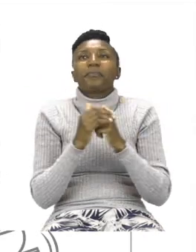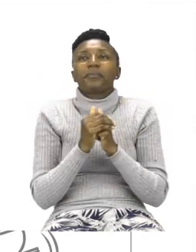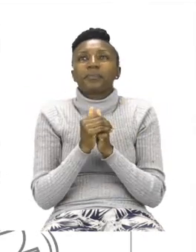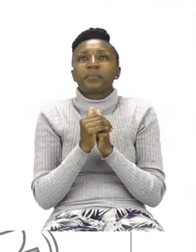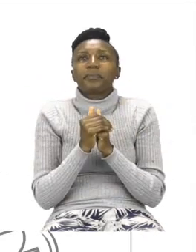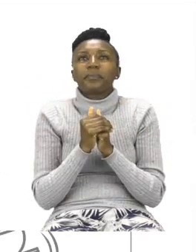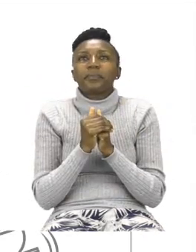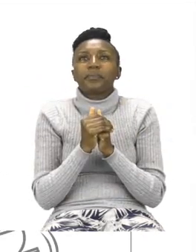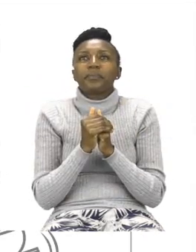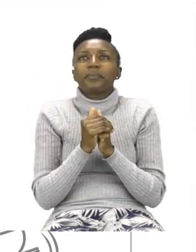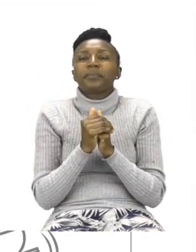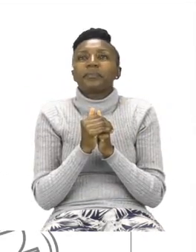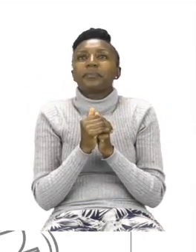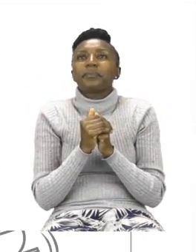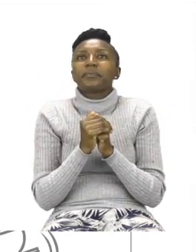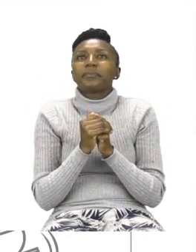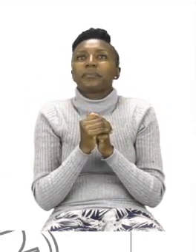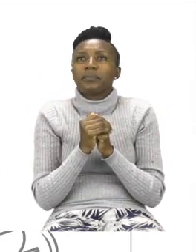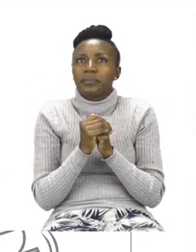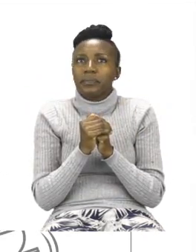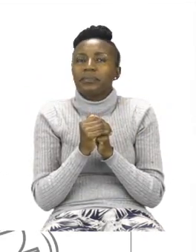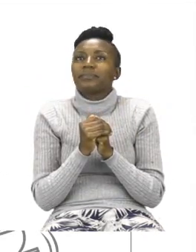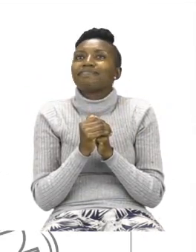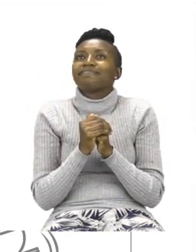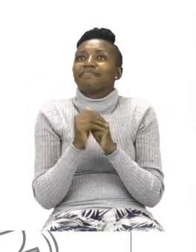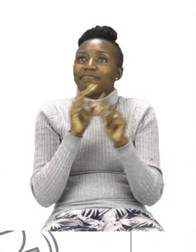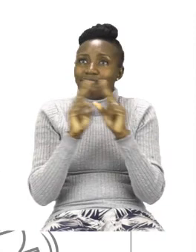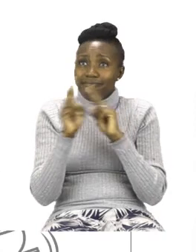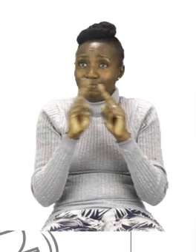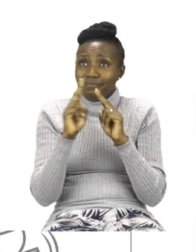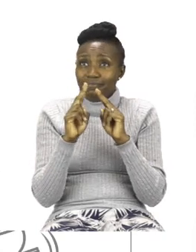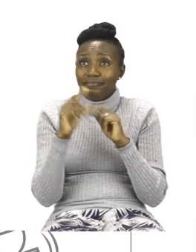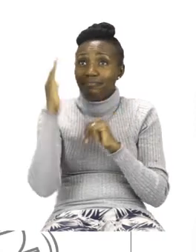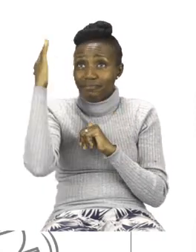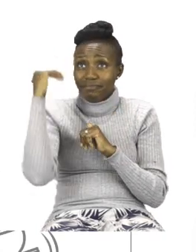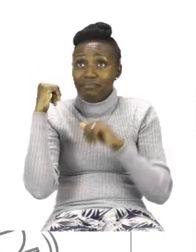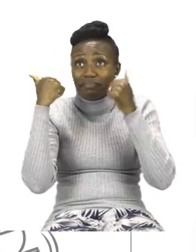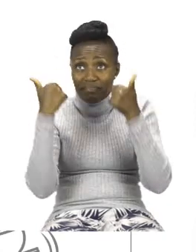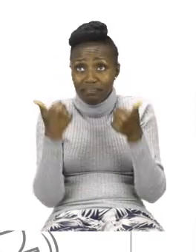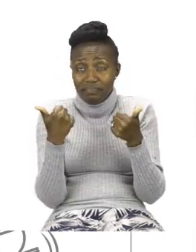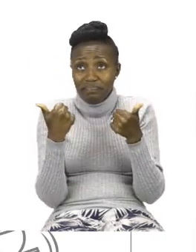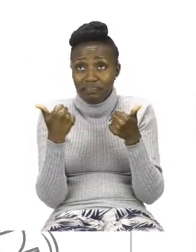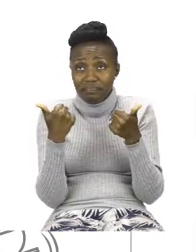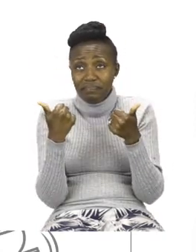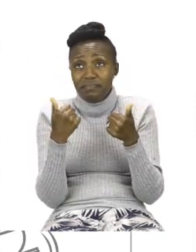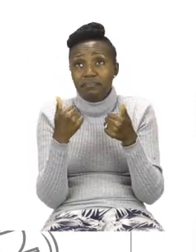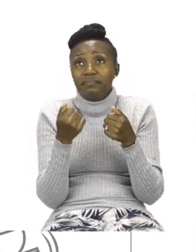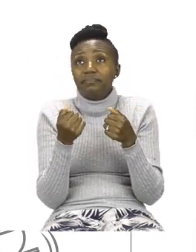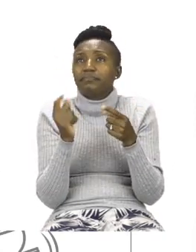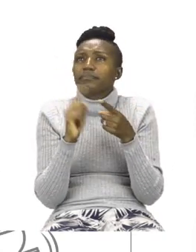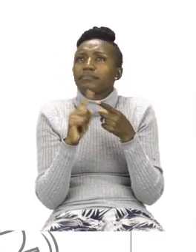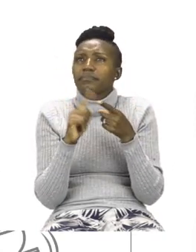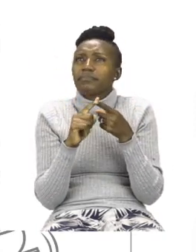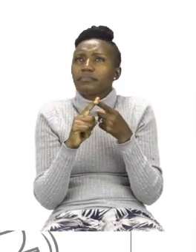about other behaviors that are good. One of them that you should start practicing is